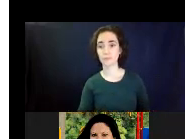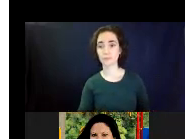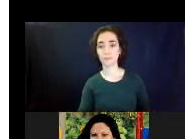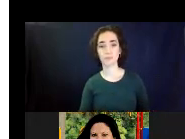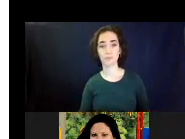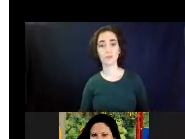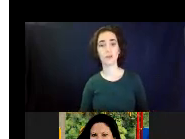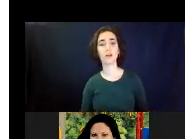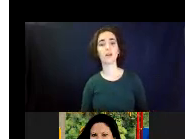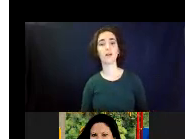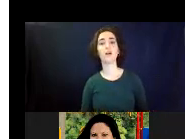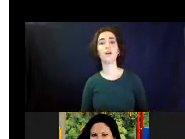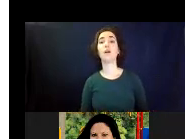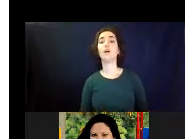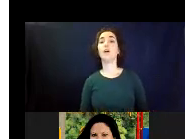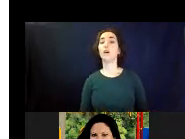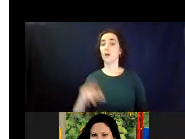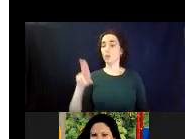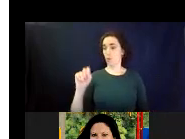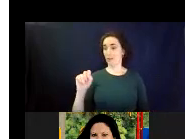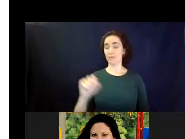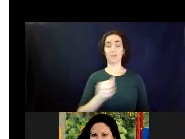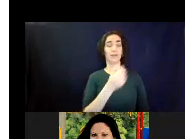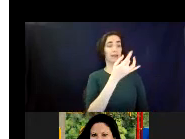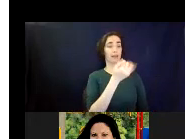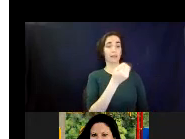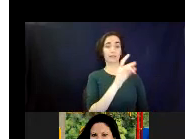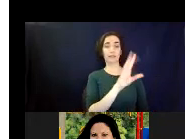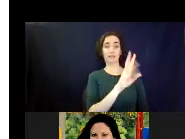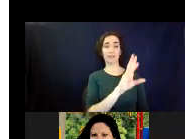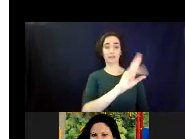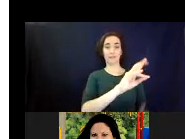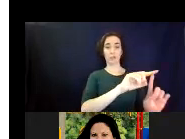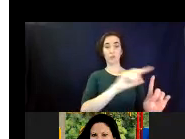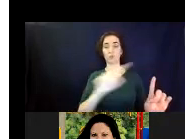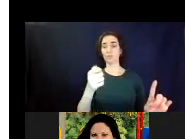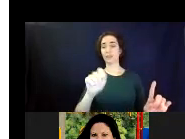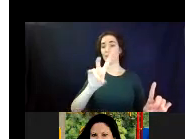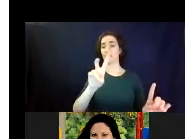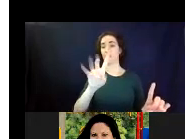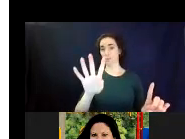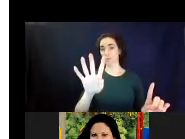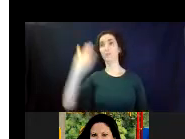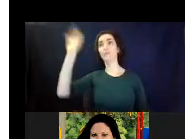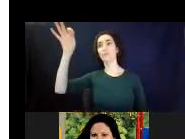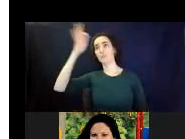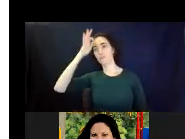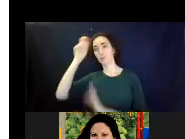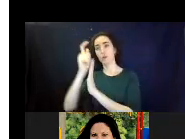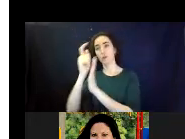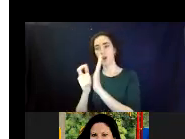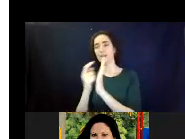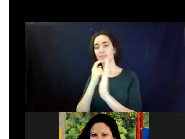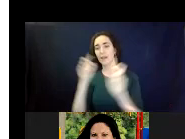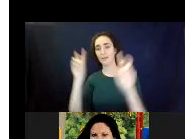In the United States, from 1867 to 1974, federal law stated, quote,